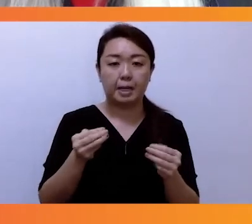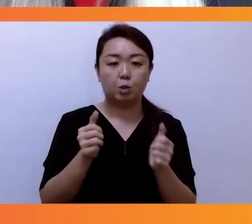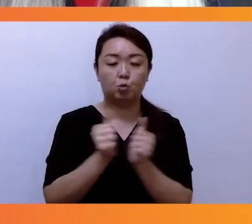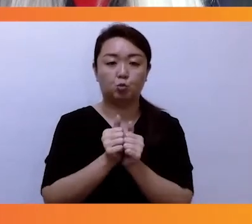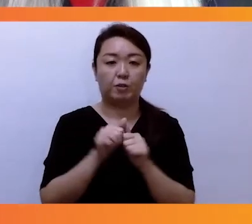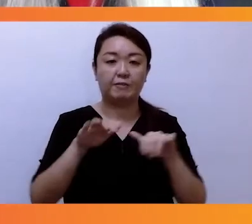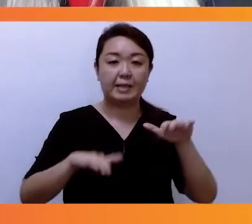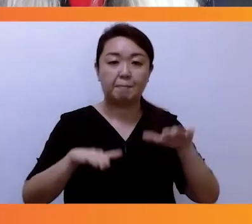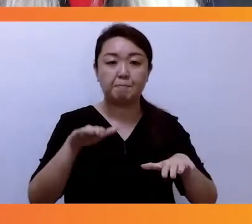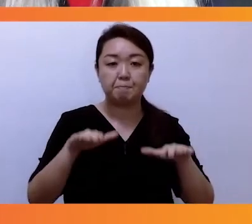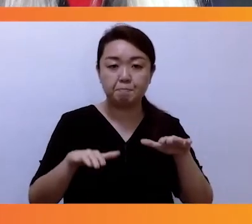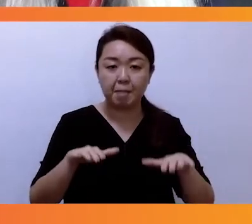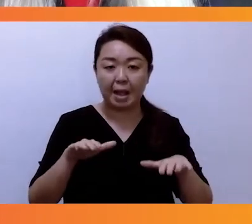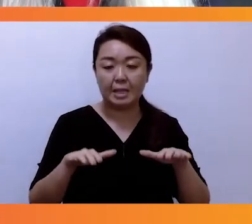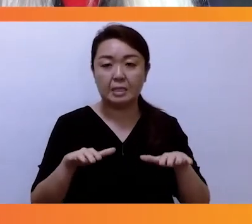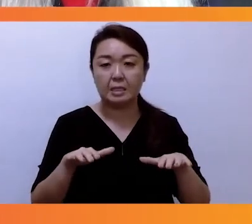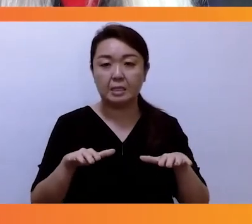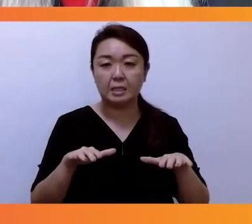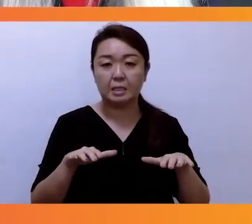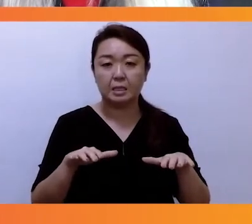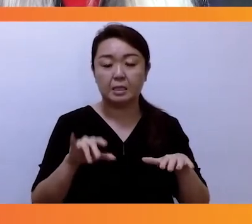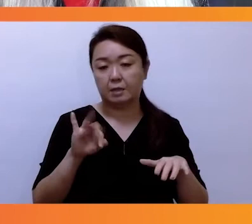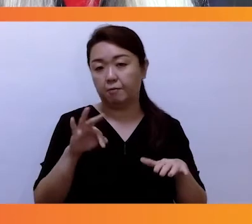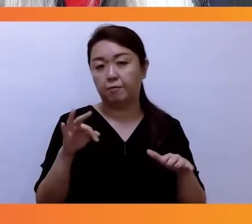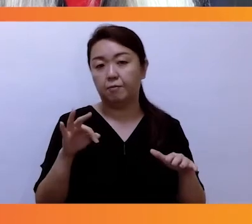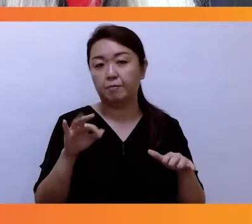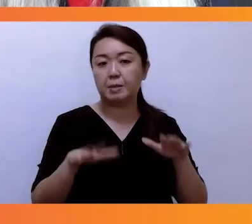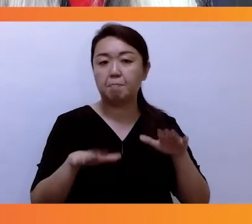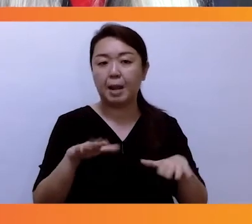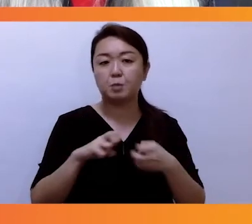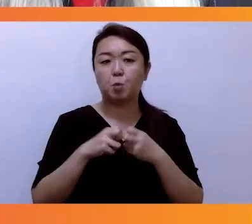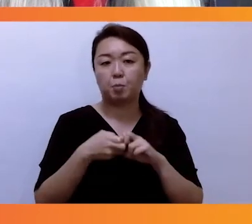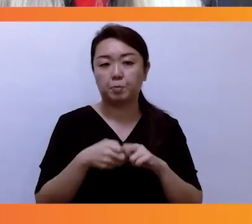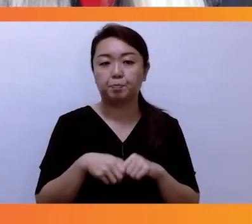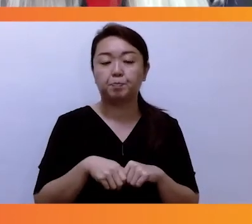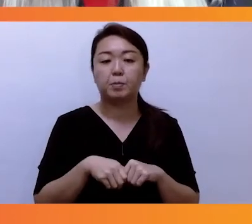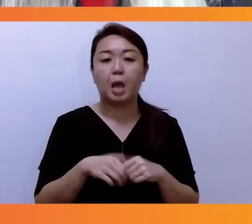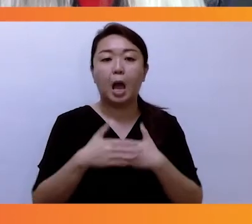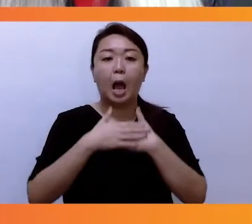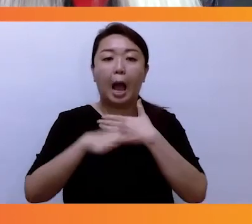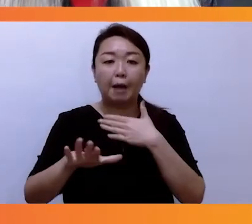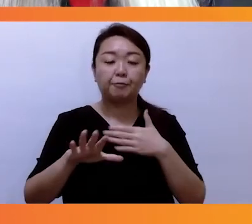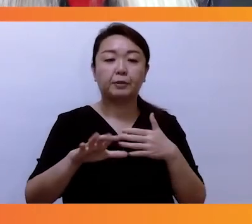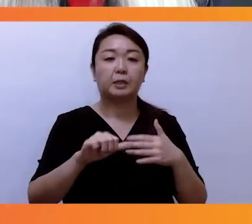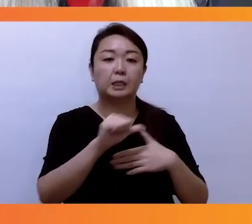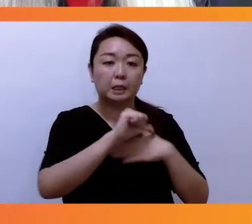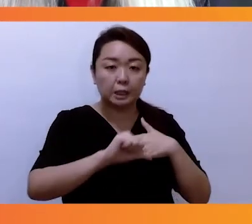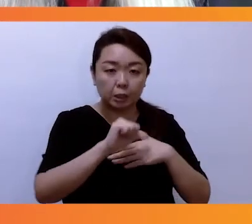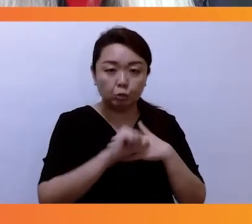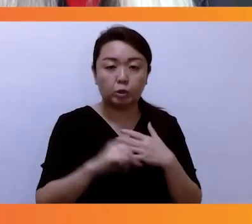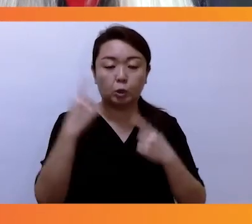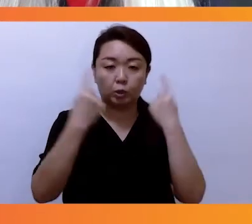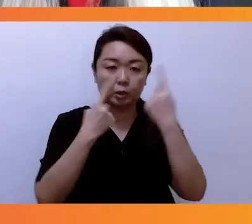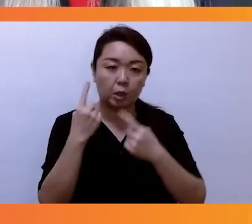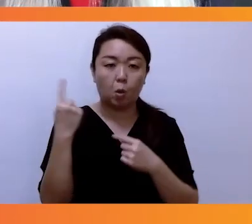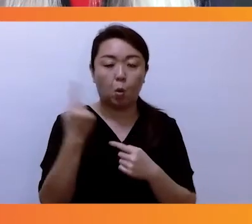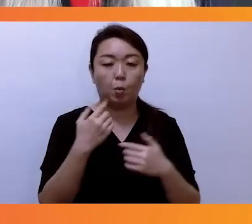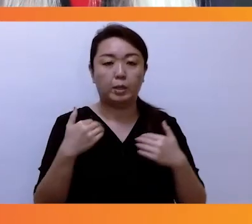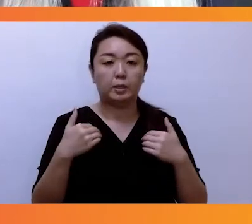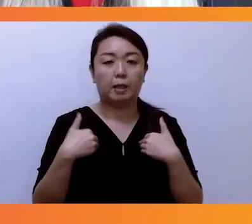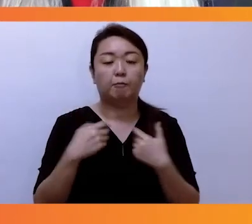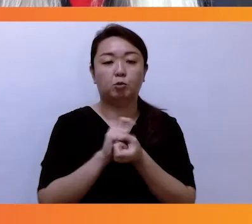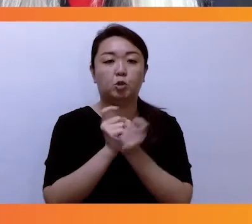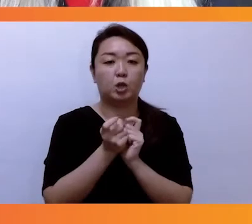dealing with those balance inequities if they have them? Post-surgery considerations are